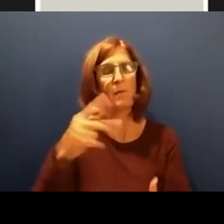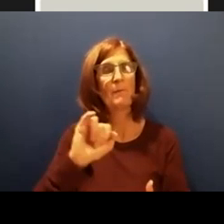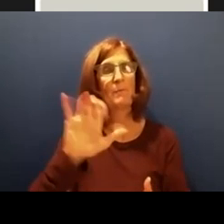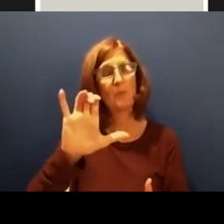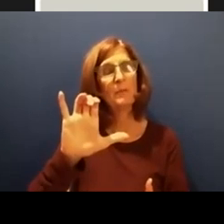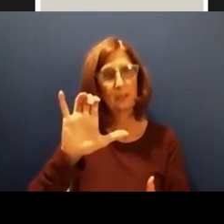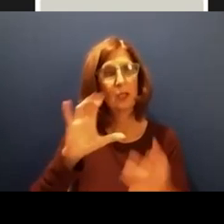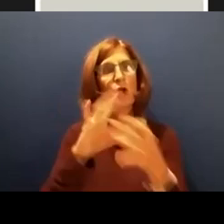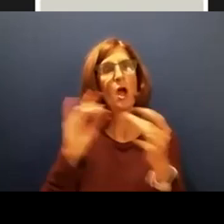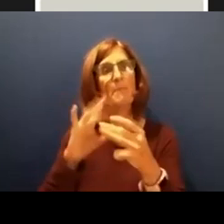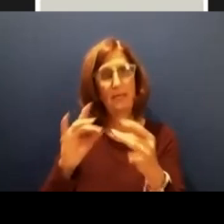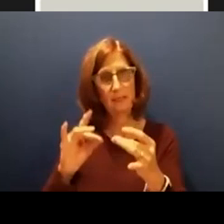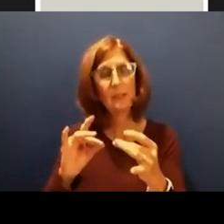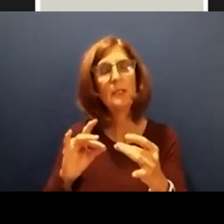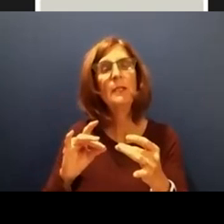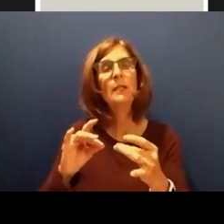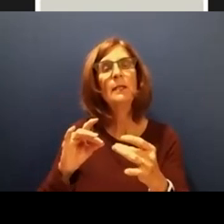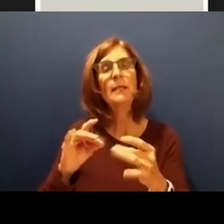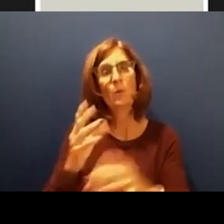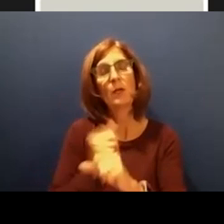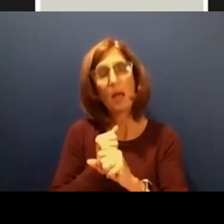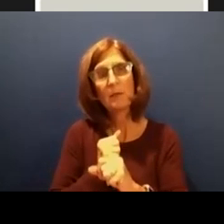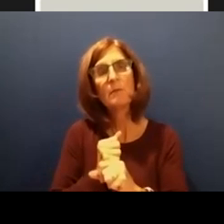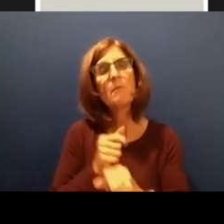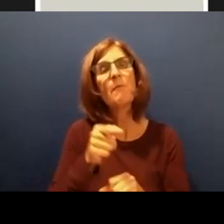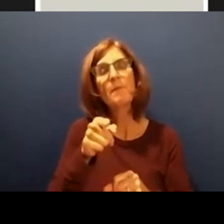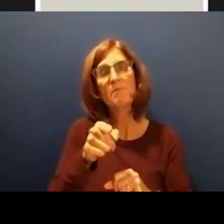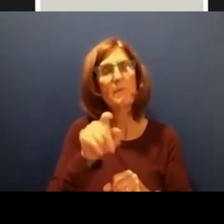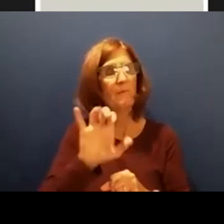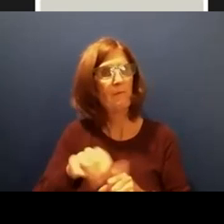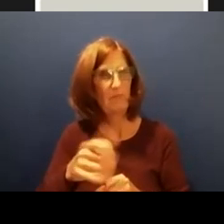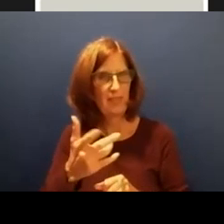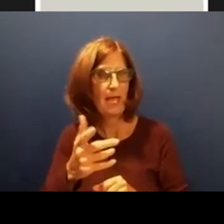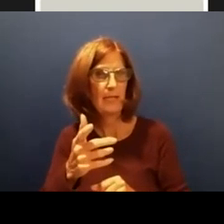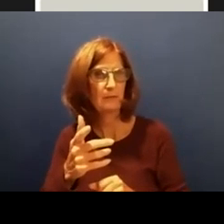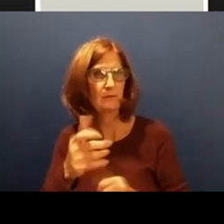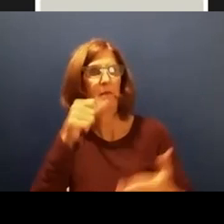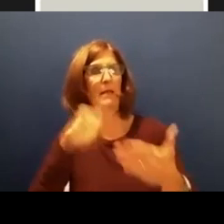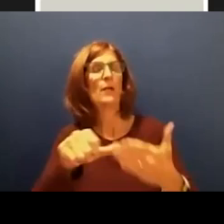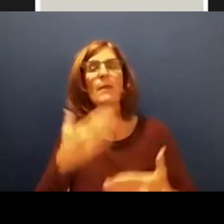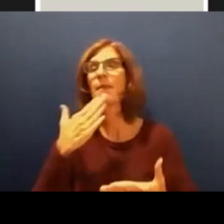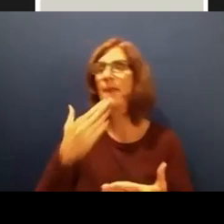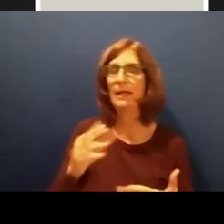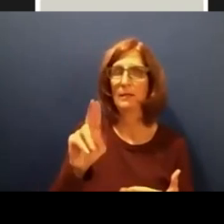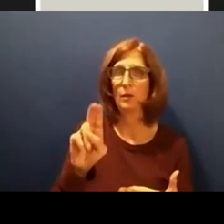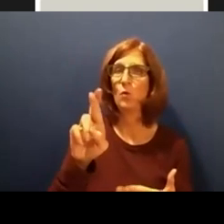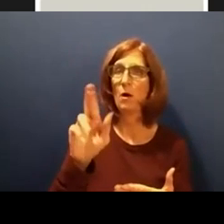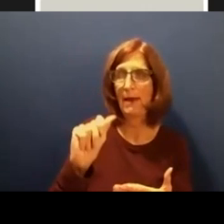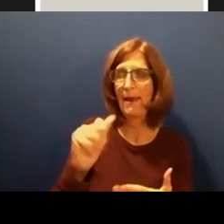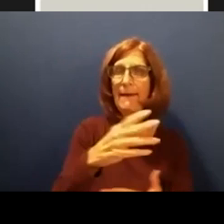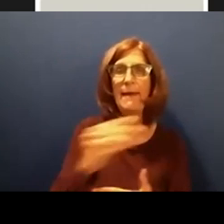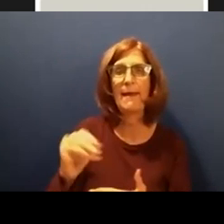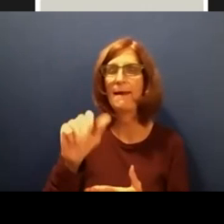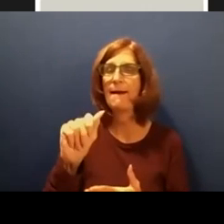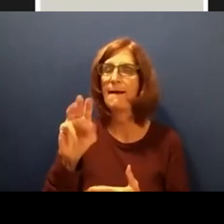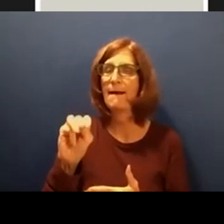on this project was principally thanking the URA and Amani for completing